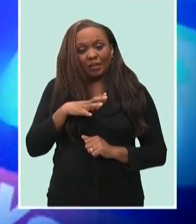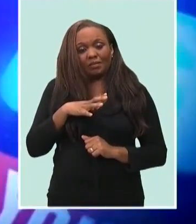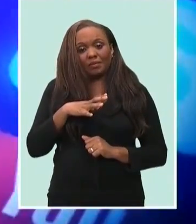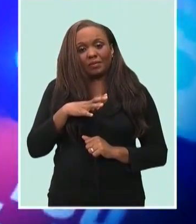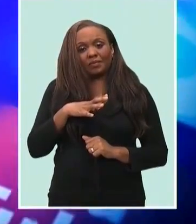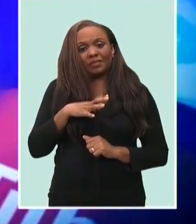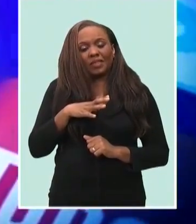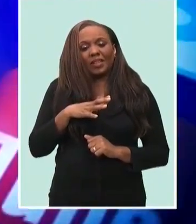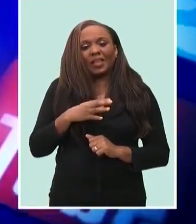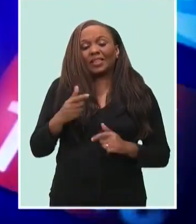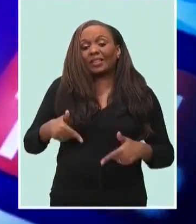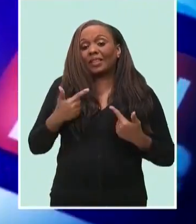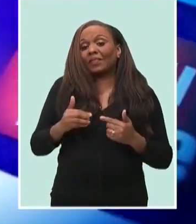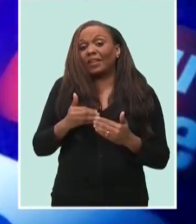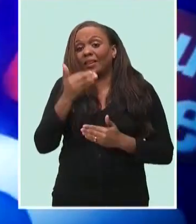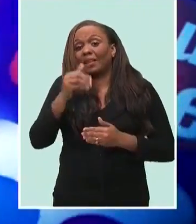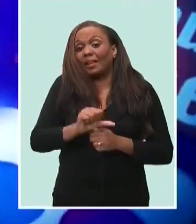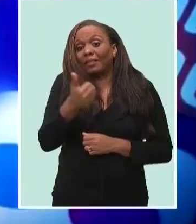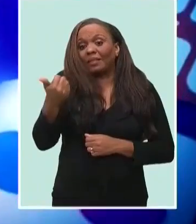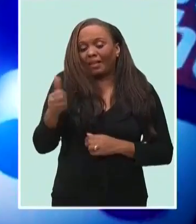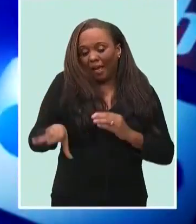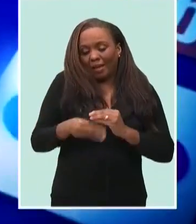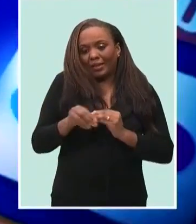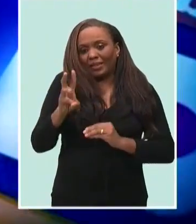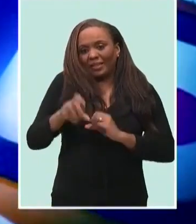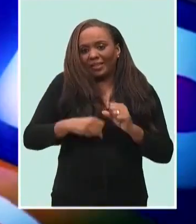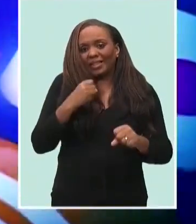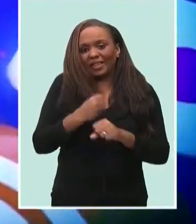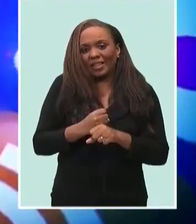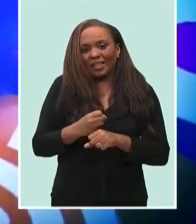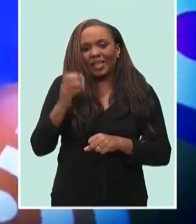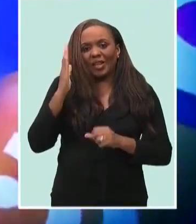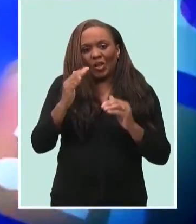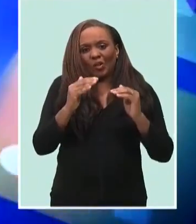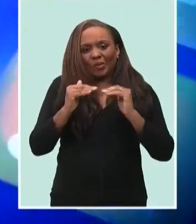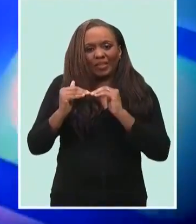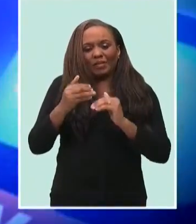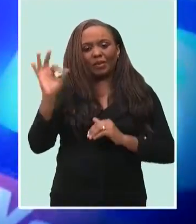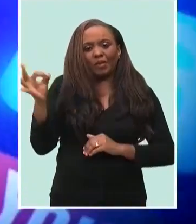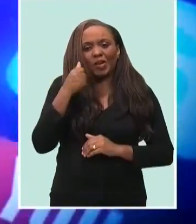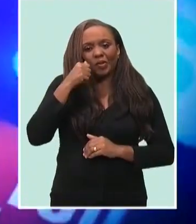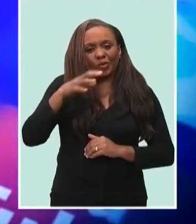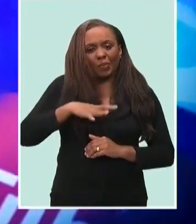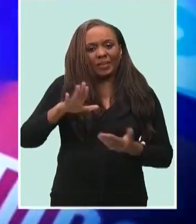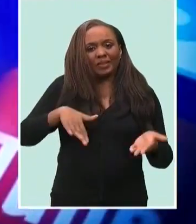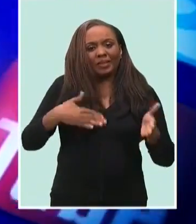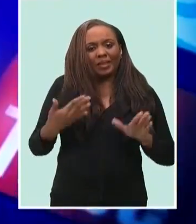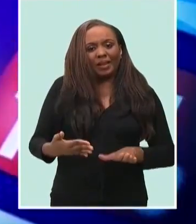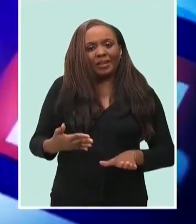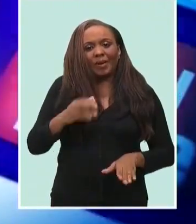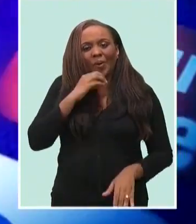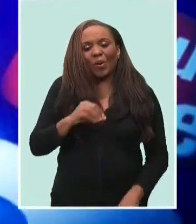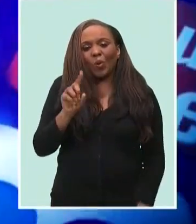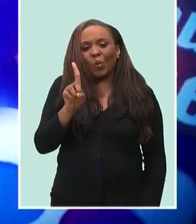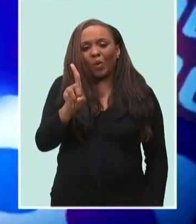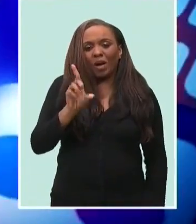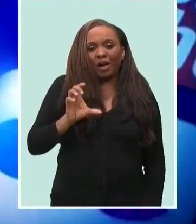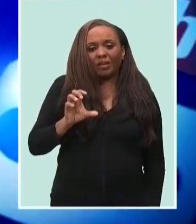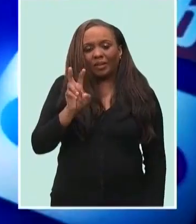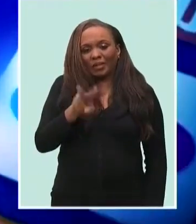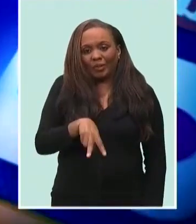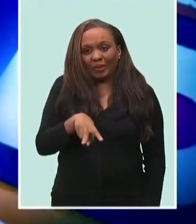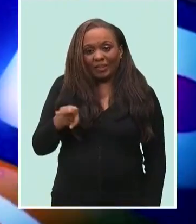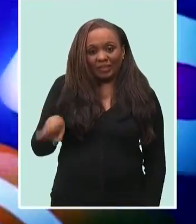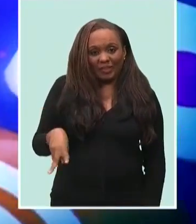the oldest person ever, and that was held by a French woman. She died in 1997, and she died at the ripe old age